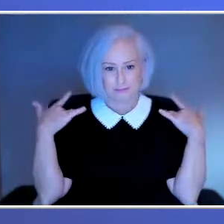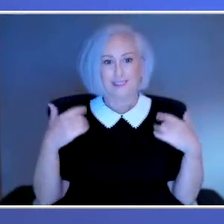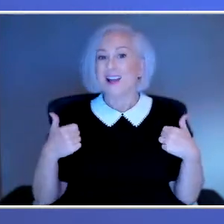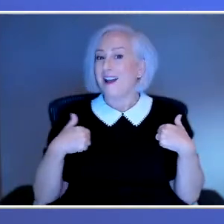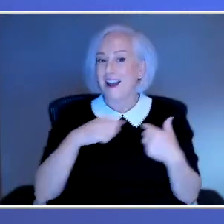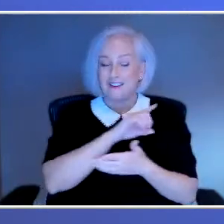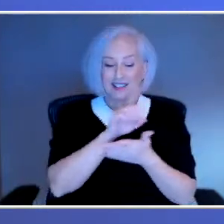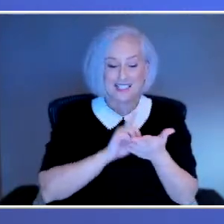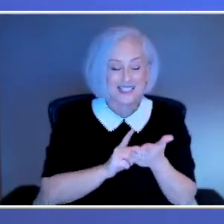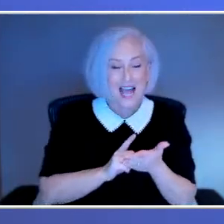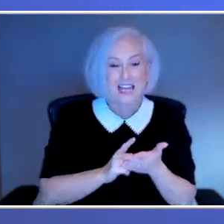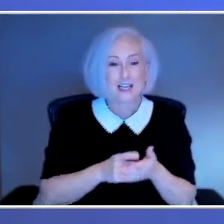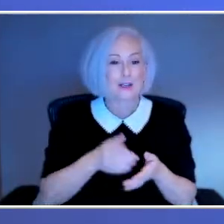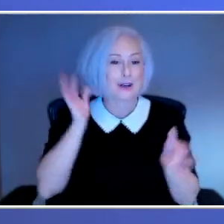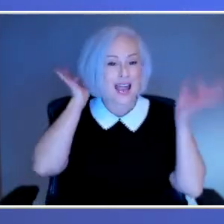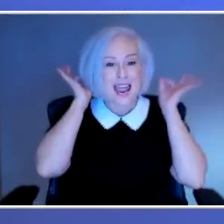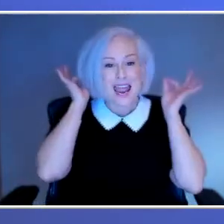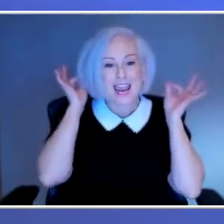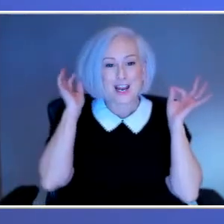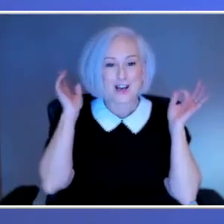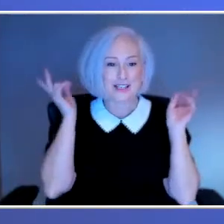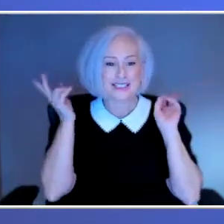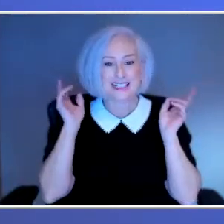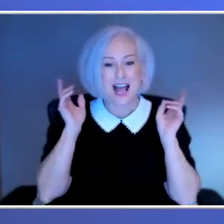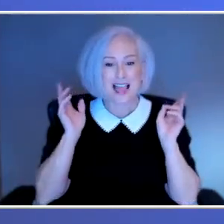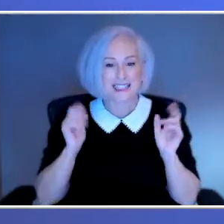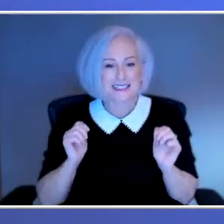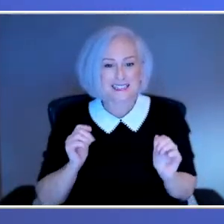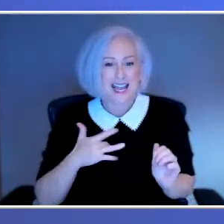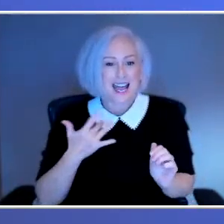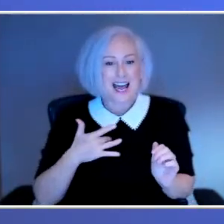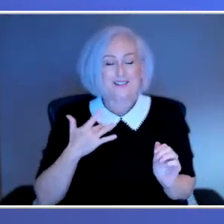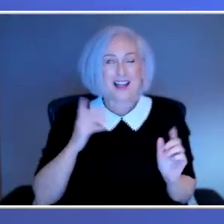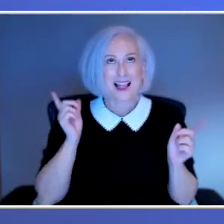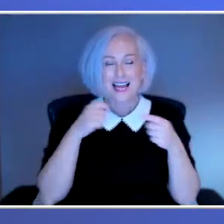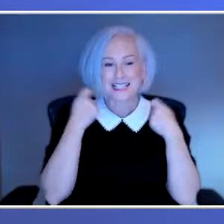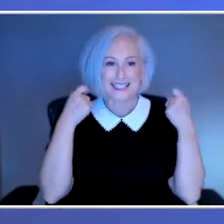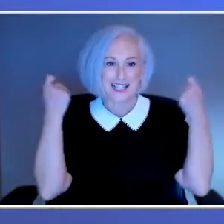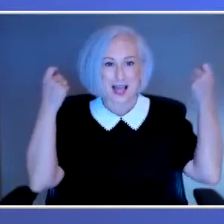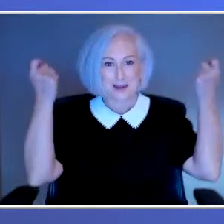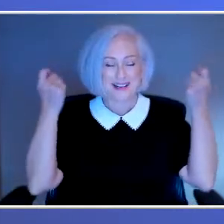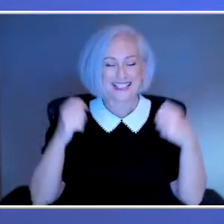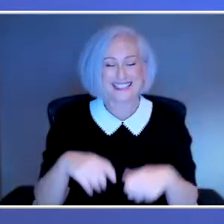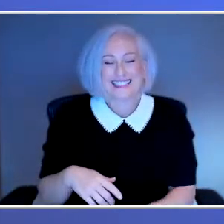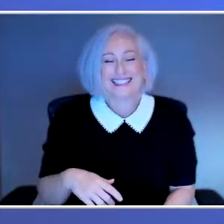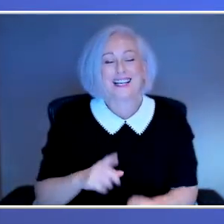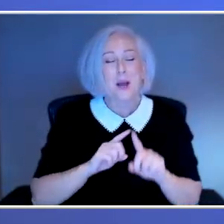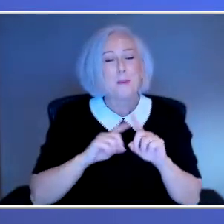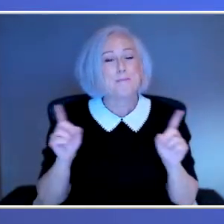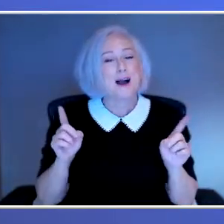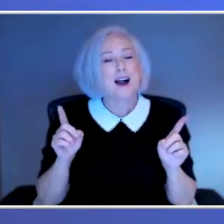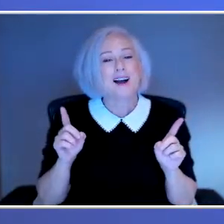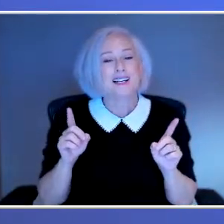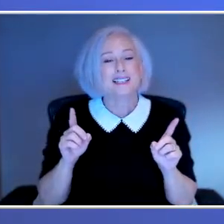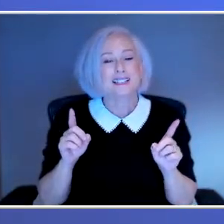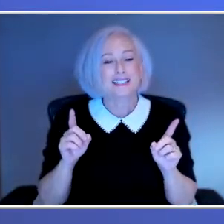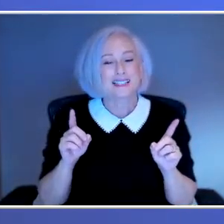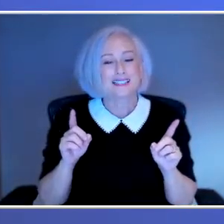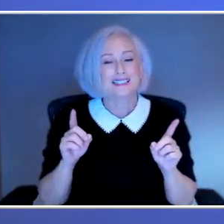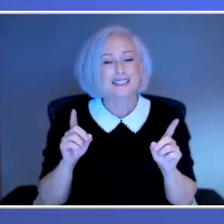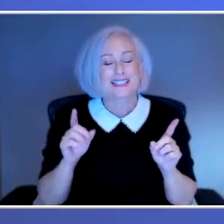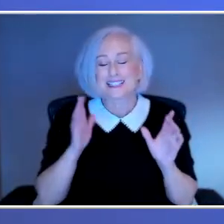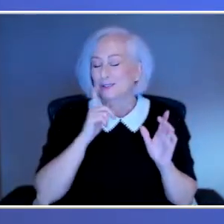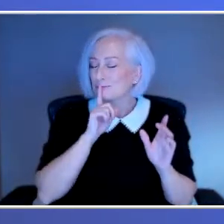everything like that. I feel like, I guess, a celebrity, but they're making what I feel like is really awesome about this